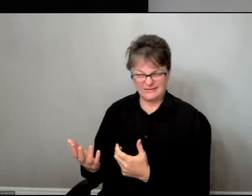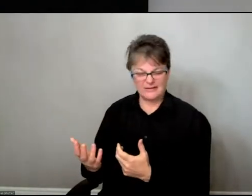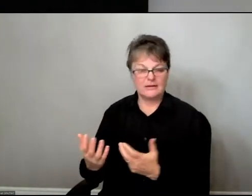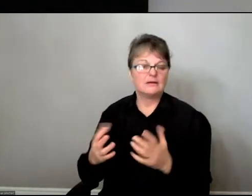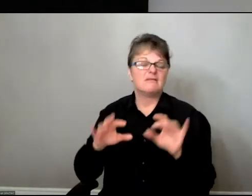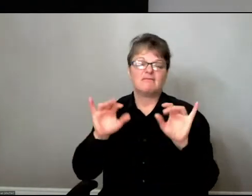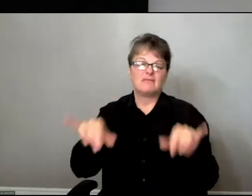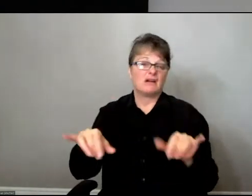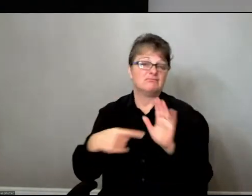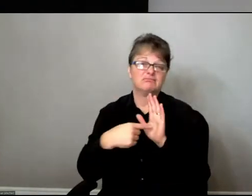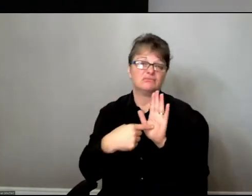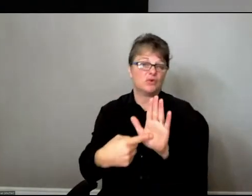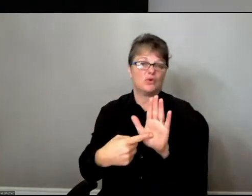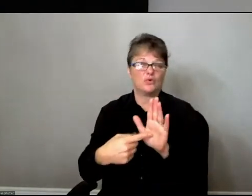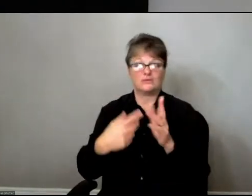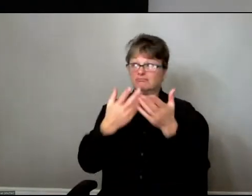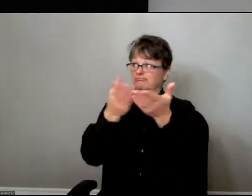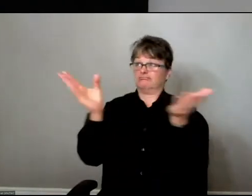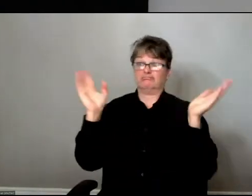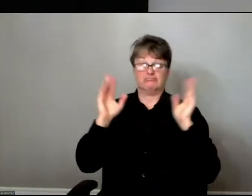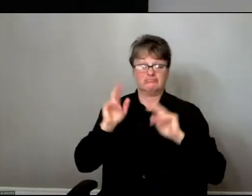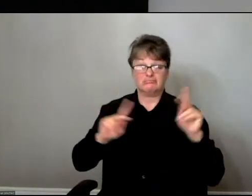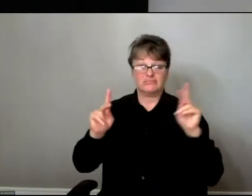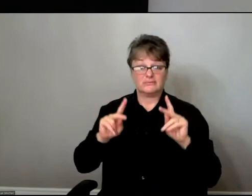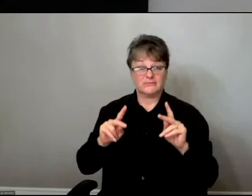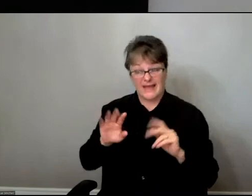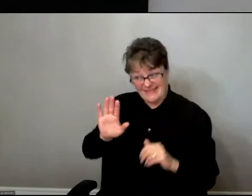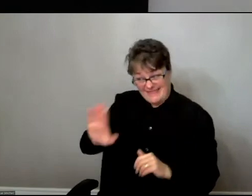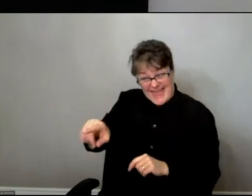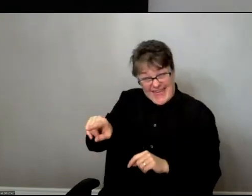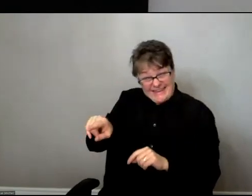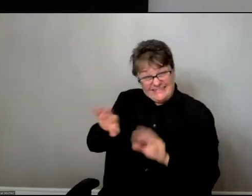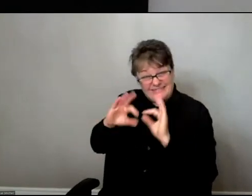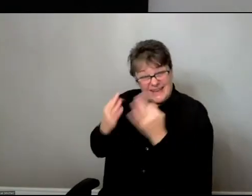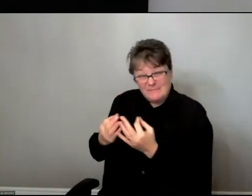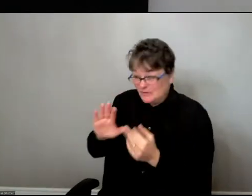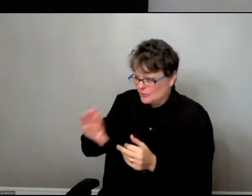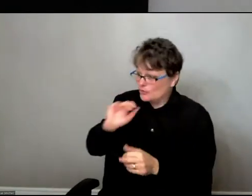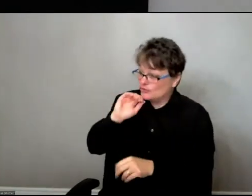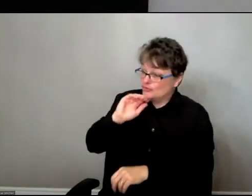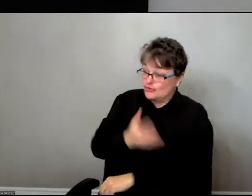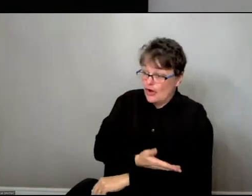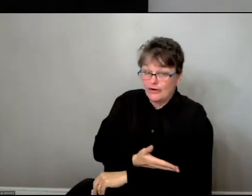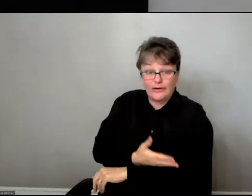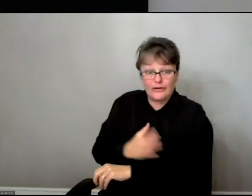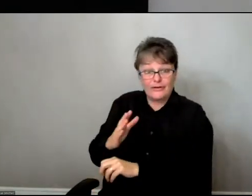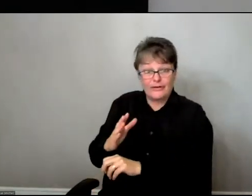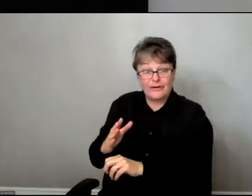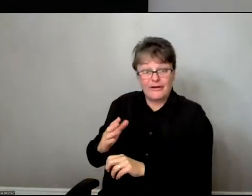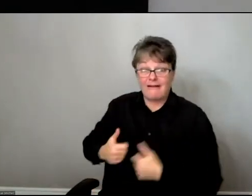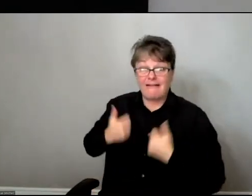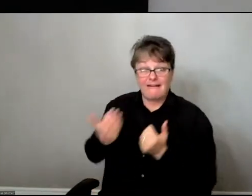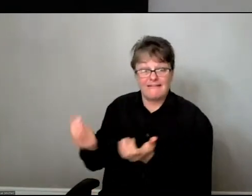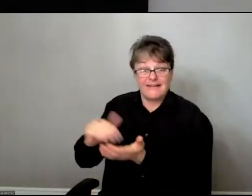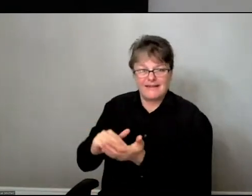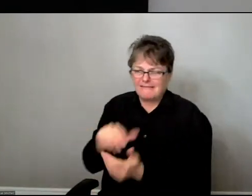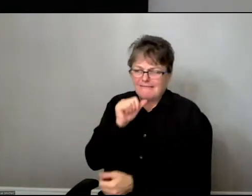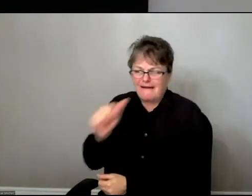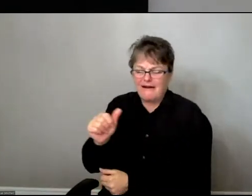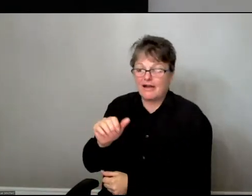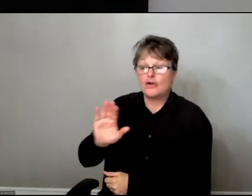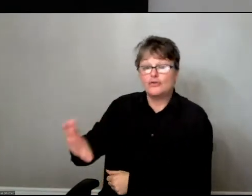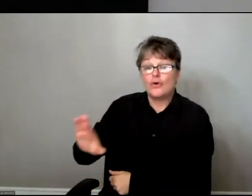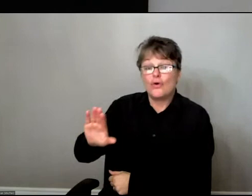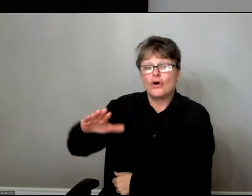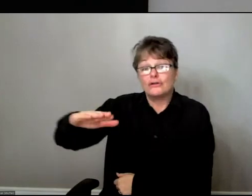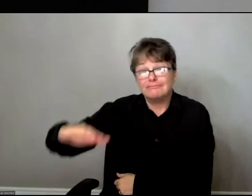upon. This family will never have their daughter back, and their granddaughter is left without a mother. Victoria will